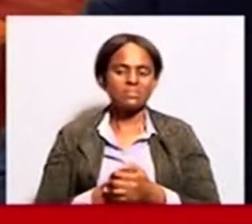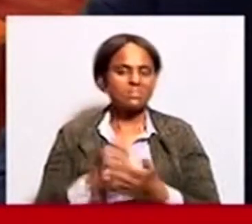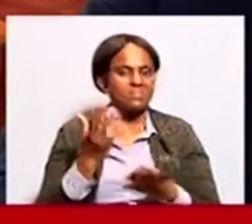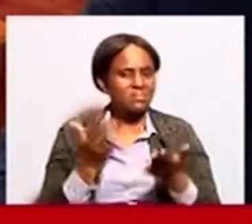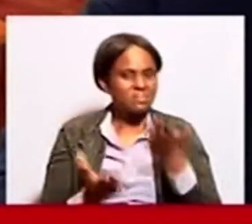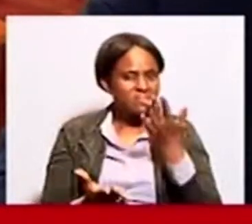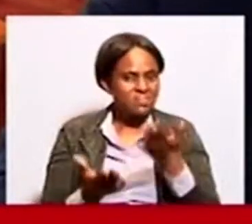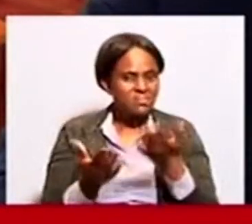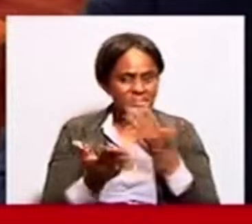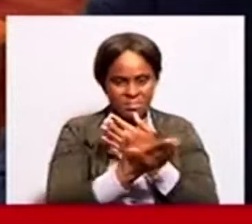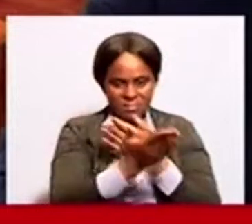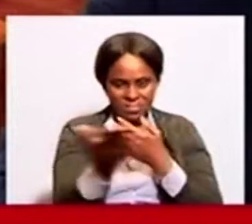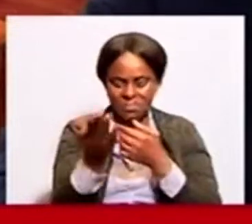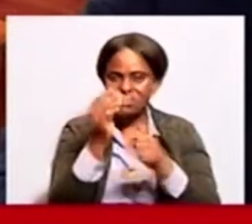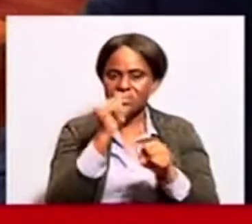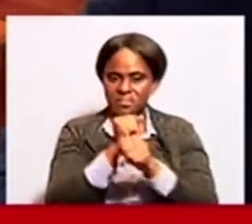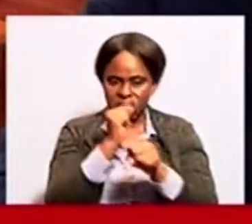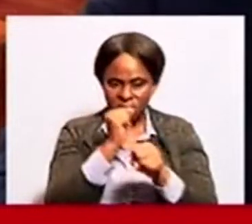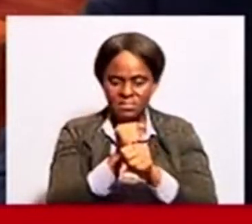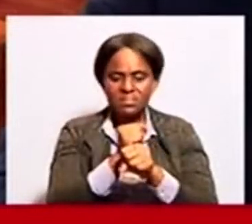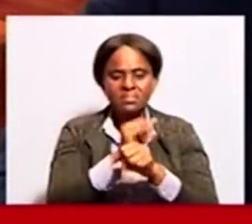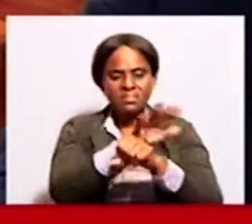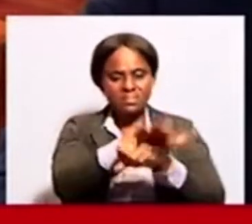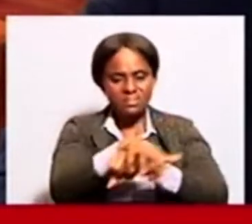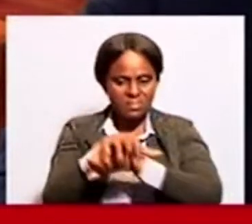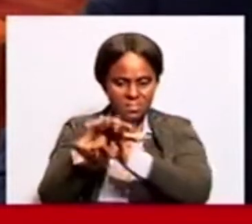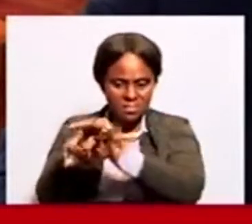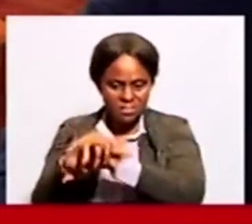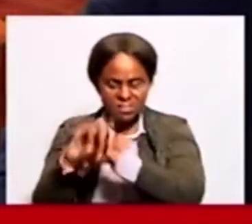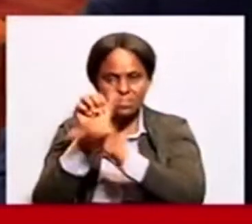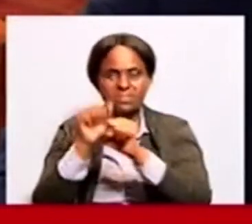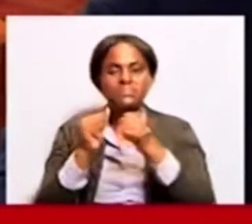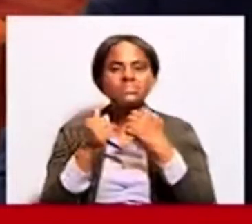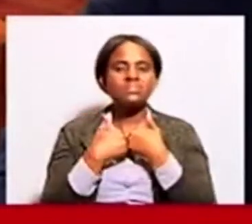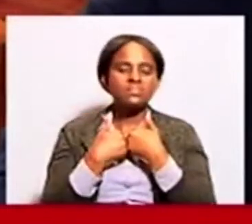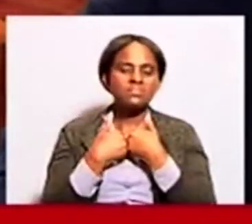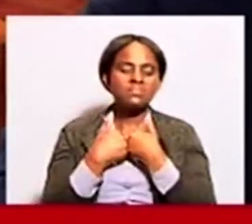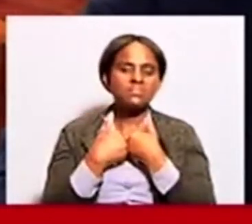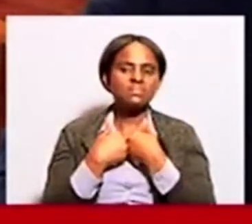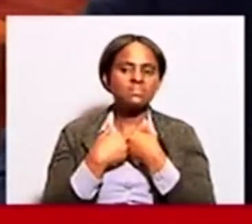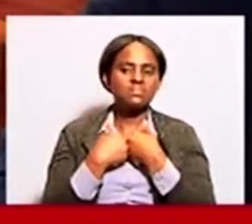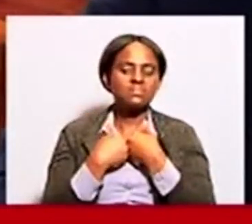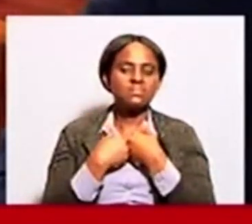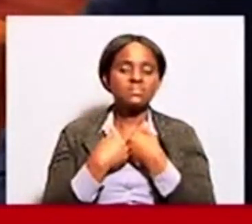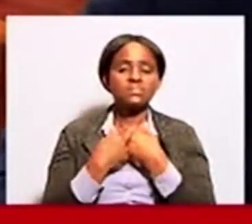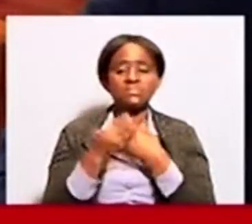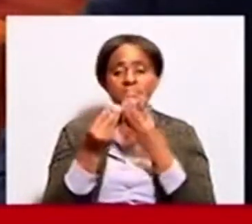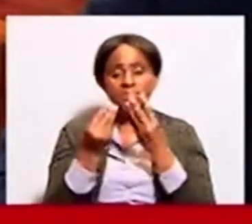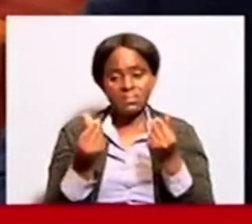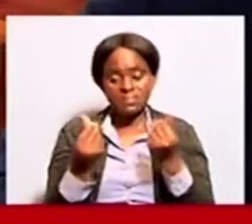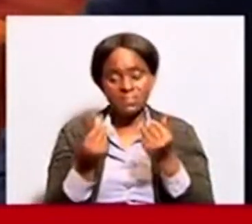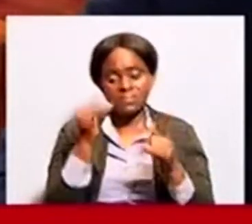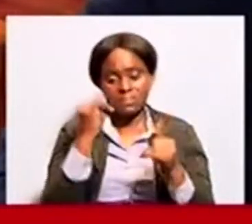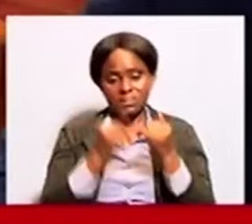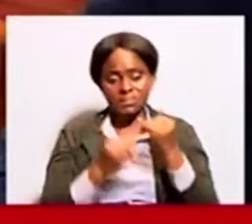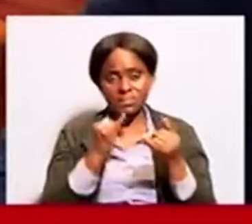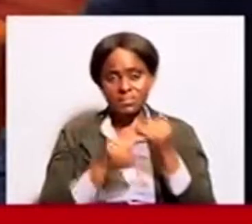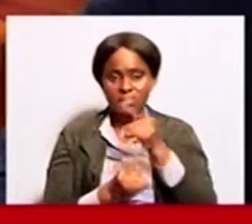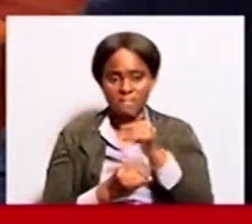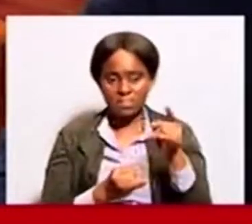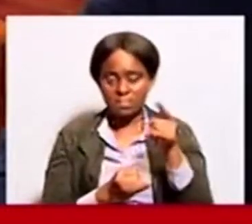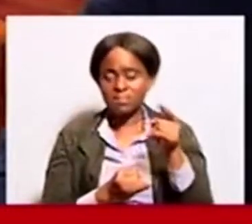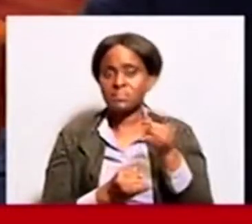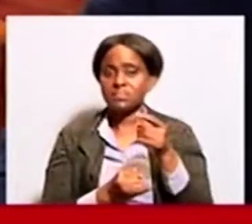maybe most of the works being excavation and the likes would have carried less amounts than the final output, which is